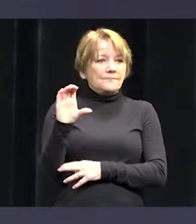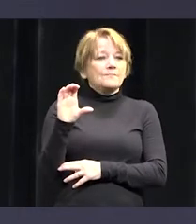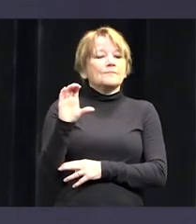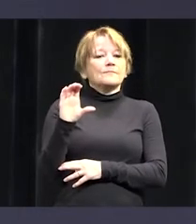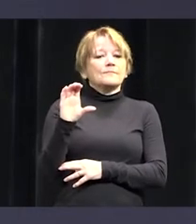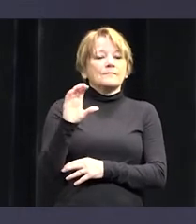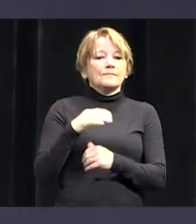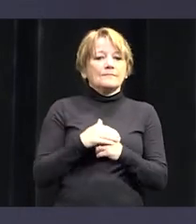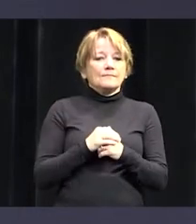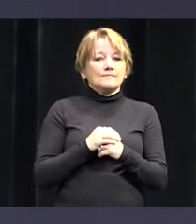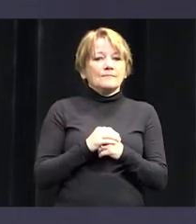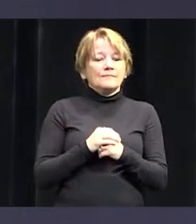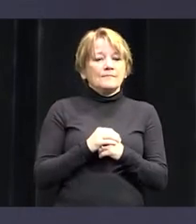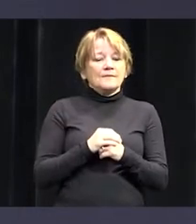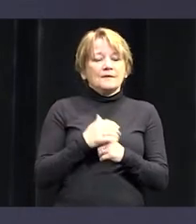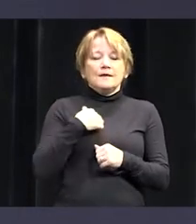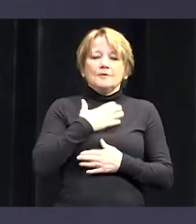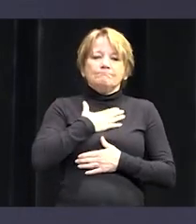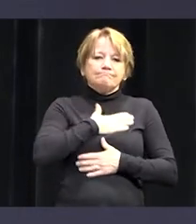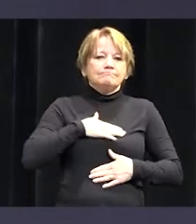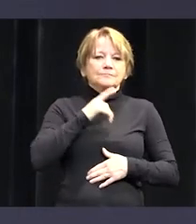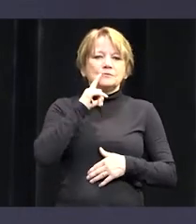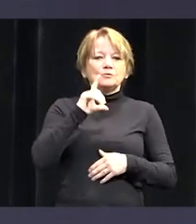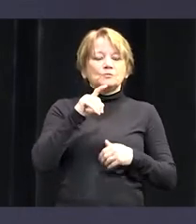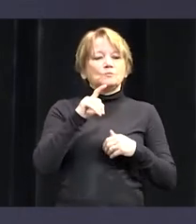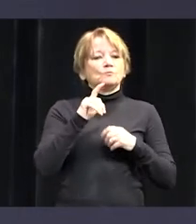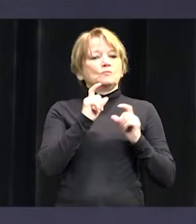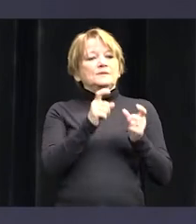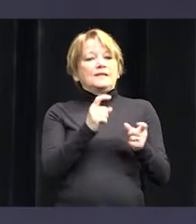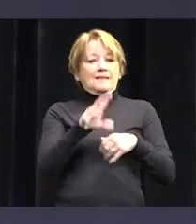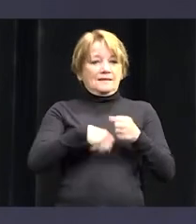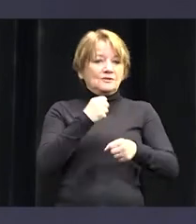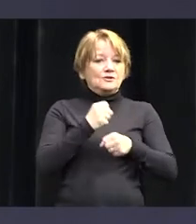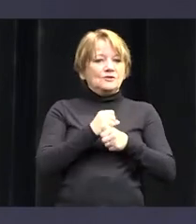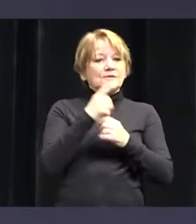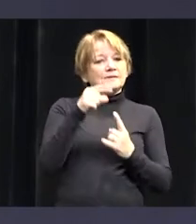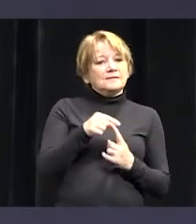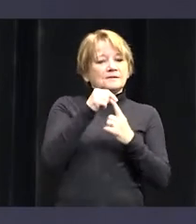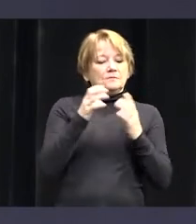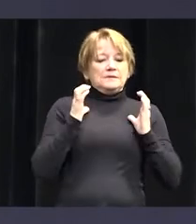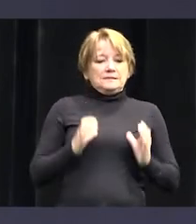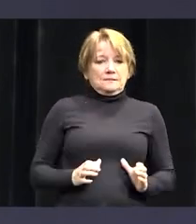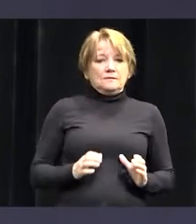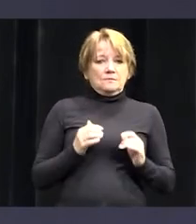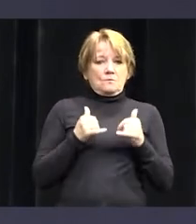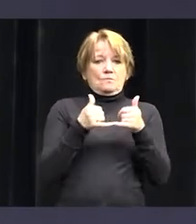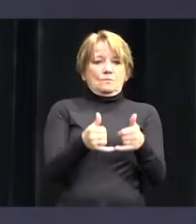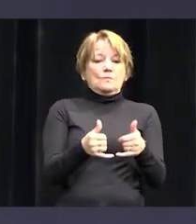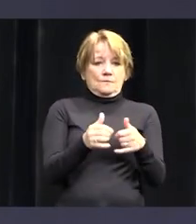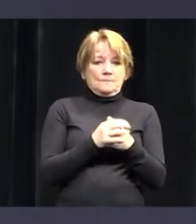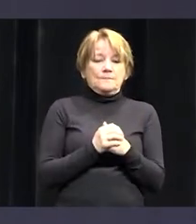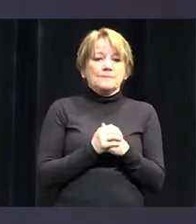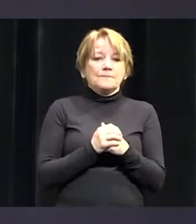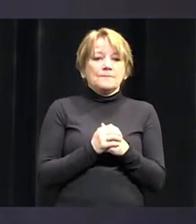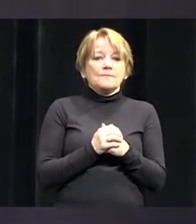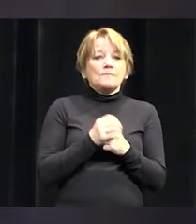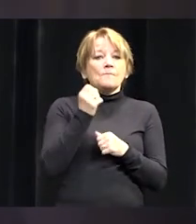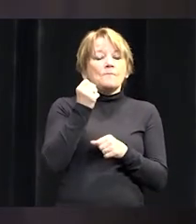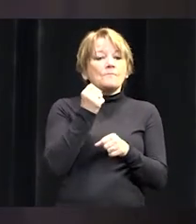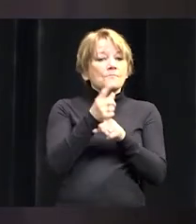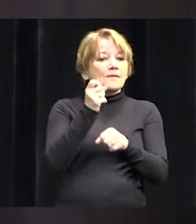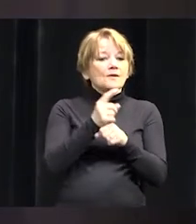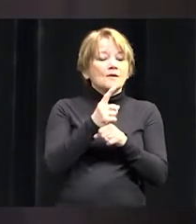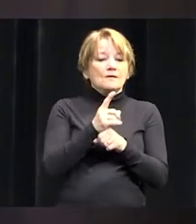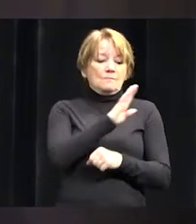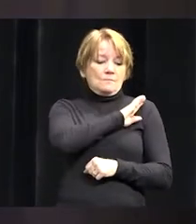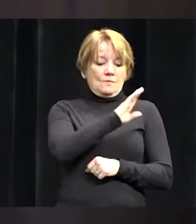college it is my pleasure to present this year's distinguished citizen award each